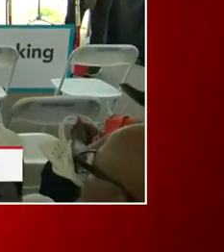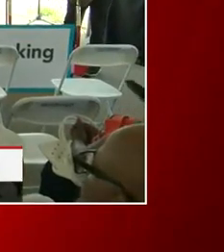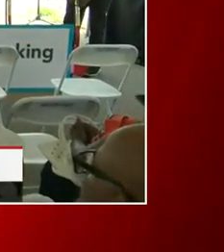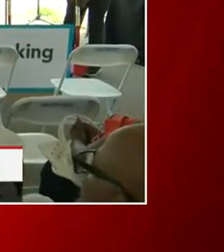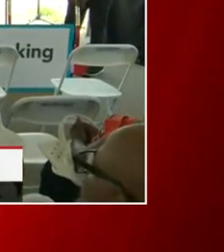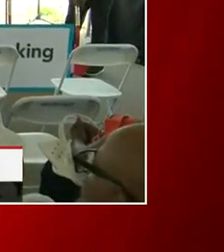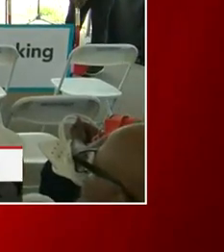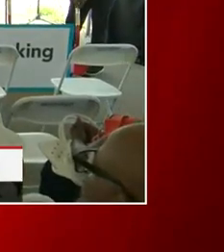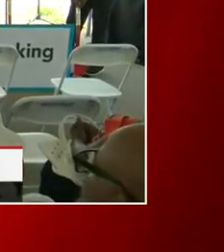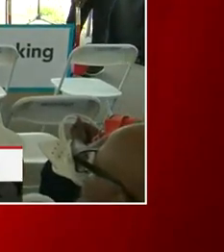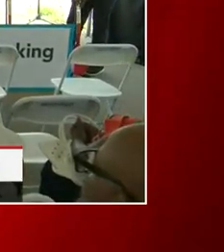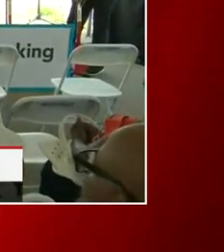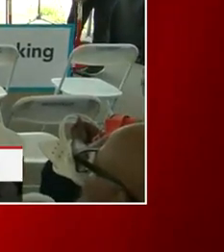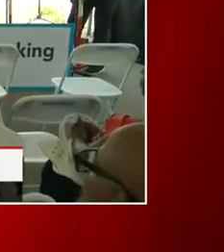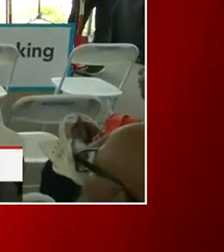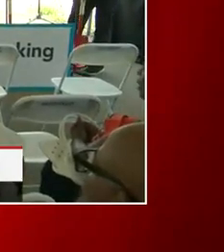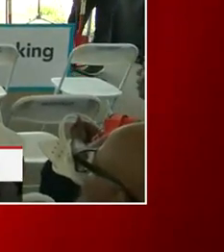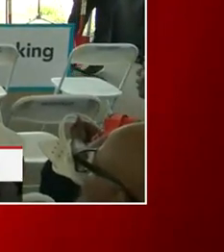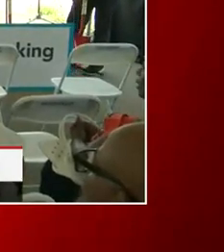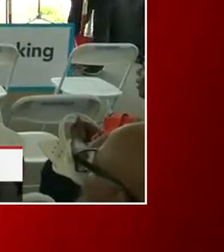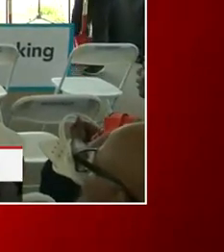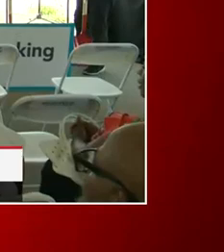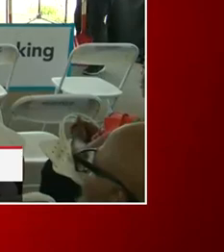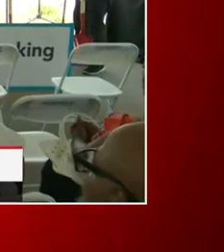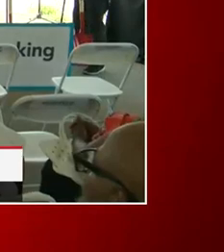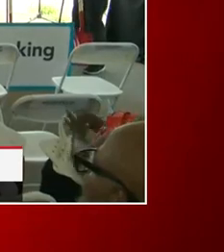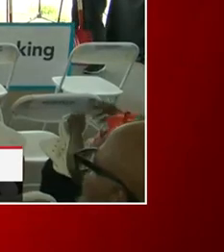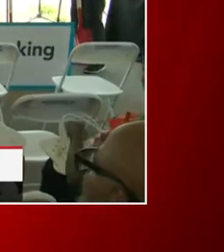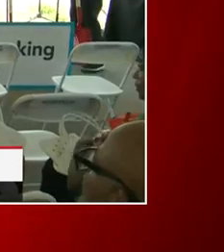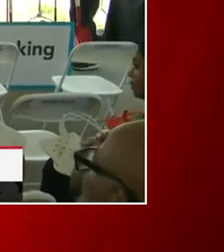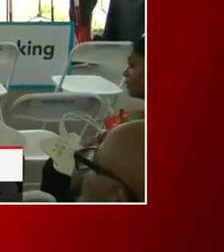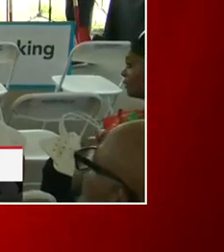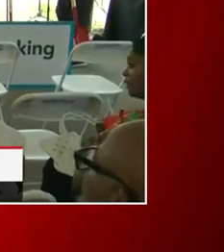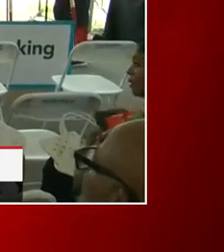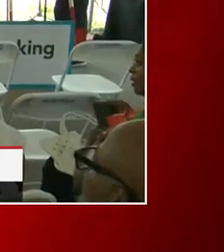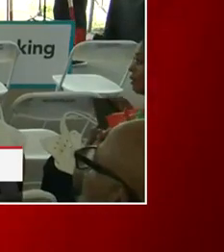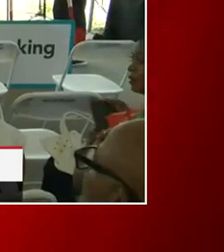Pull it back, right? Yep. Excuse me, Mayor.